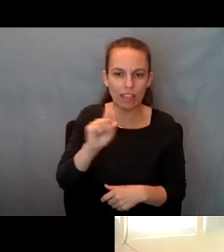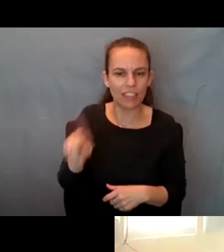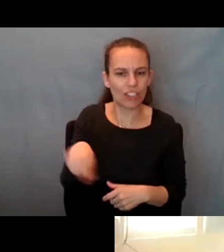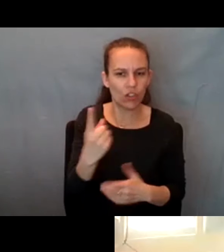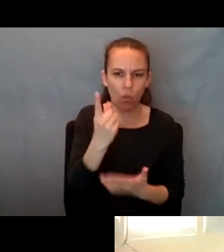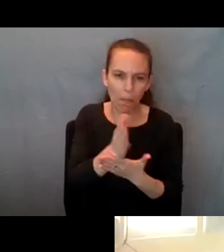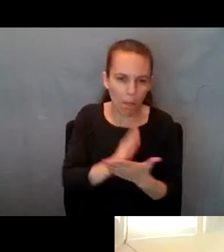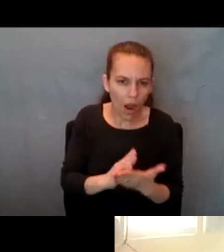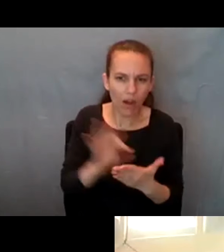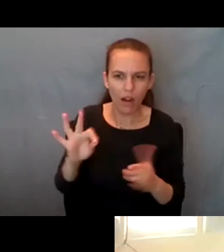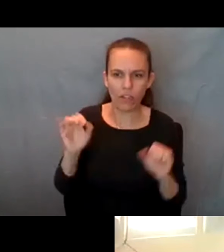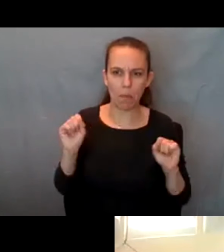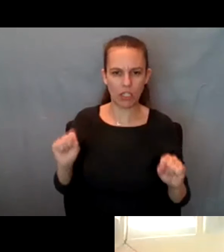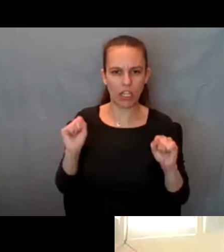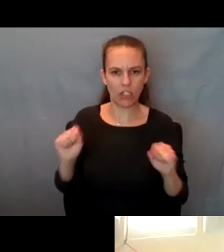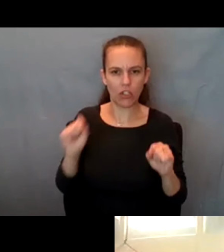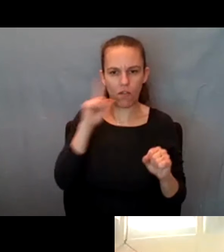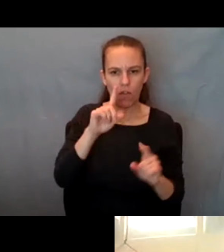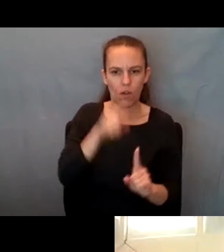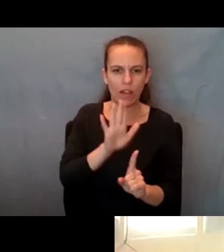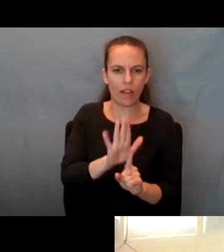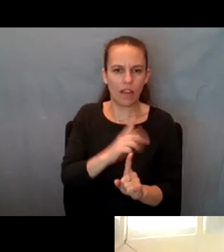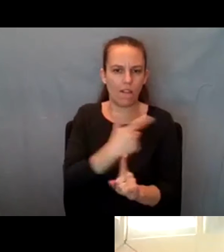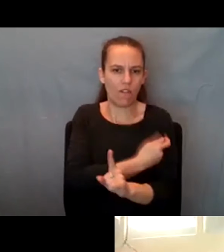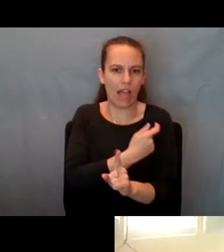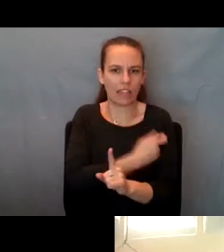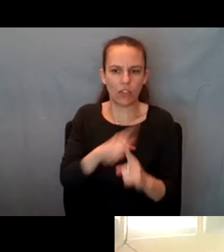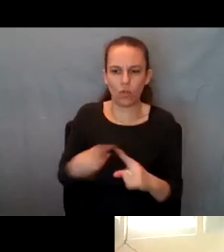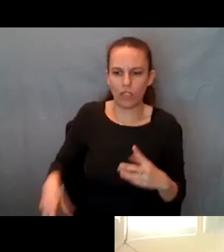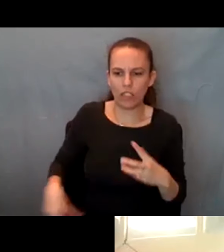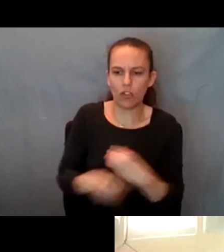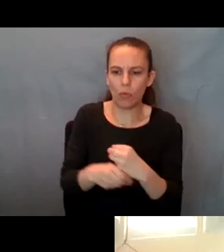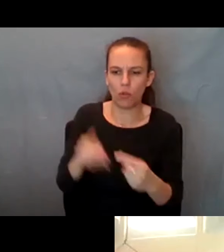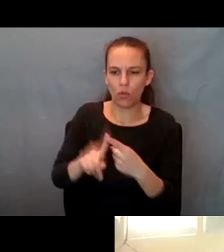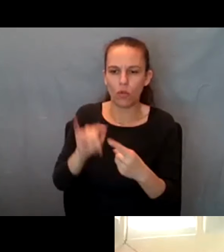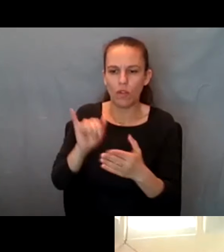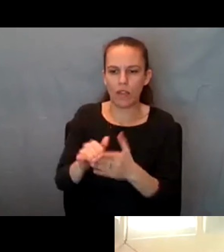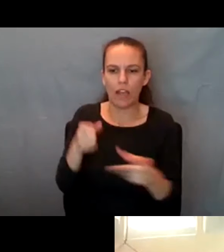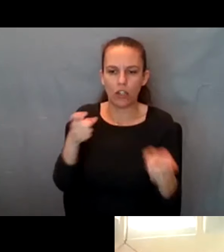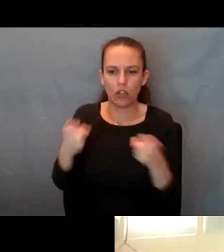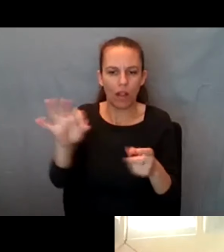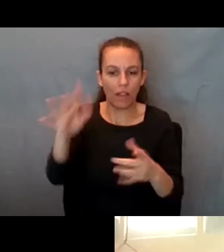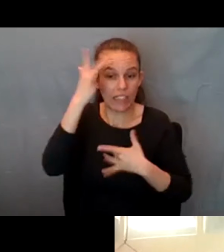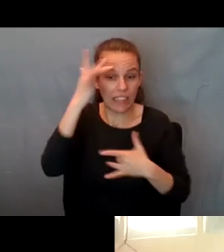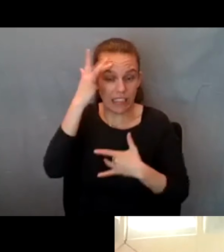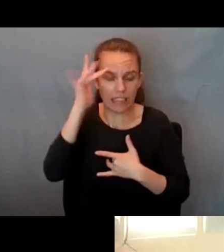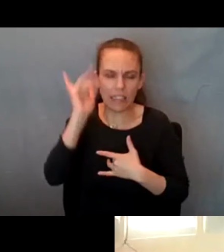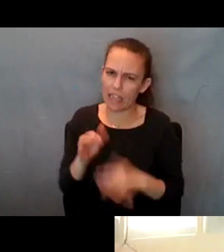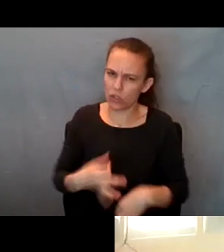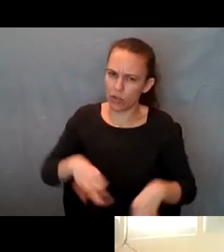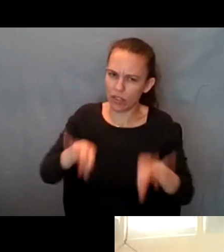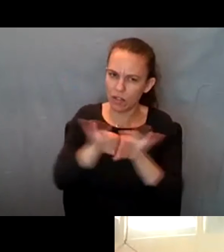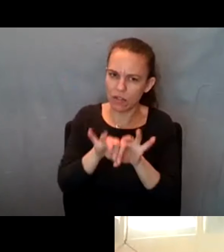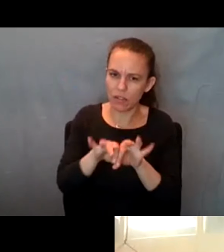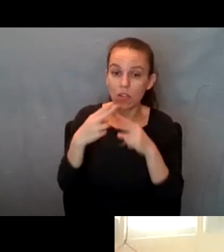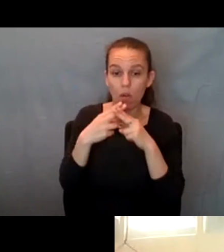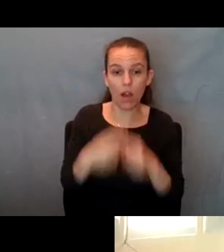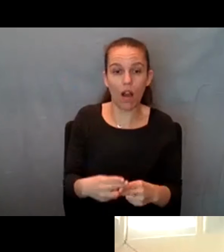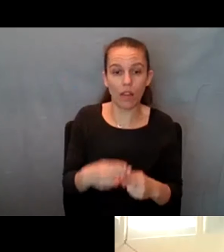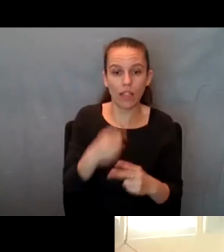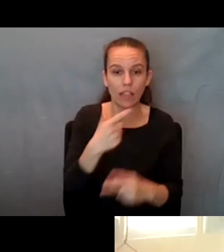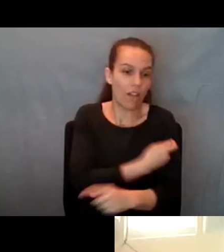the potential of a vaccine to contribute to the control of the disease is critical. So calling a vaccine better or